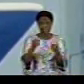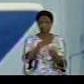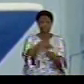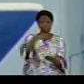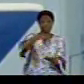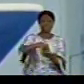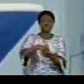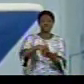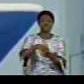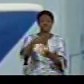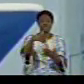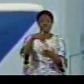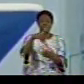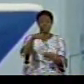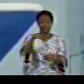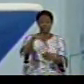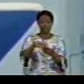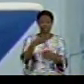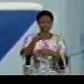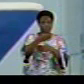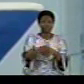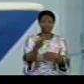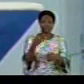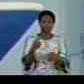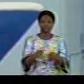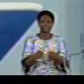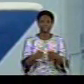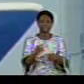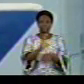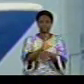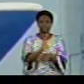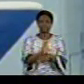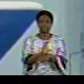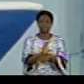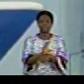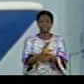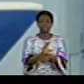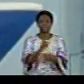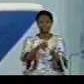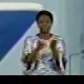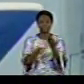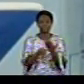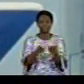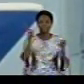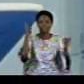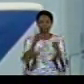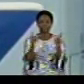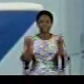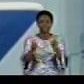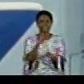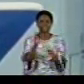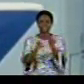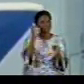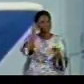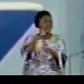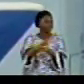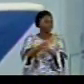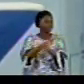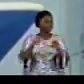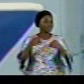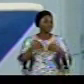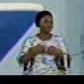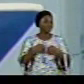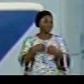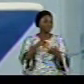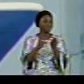audience, perfect, as if he had no problem before. That's what the power of